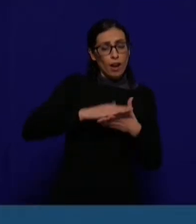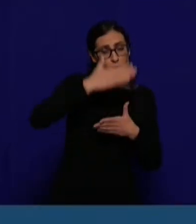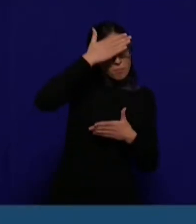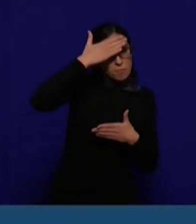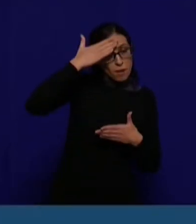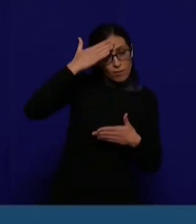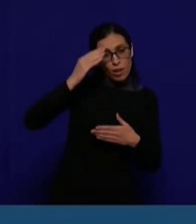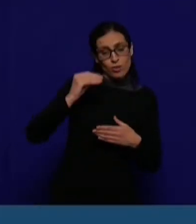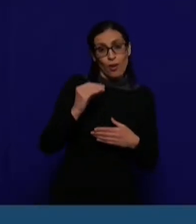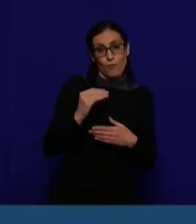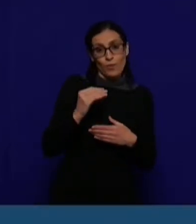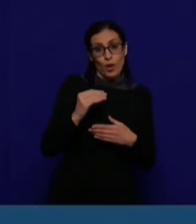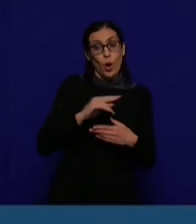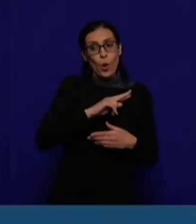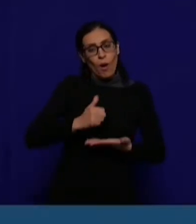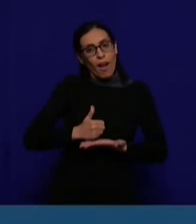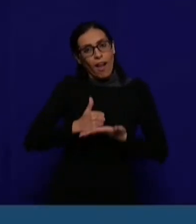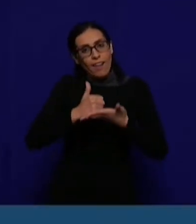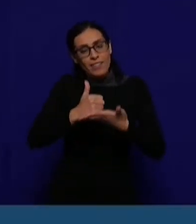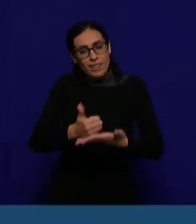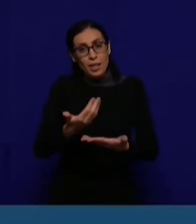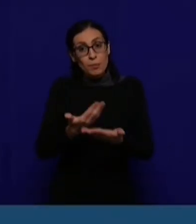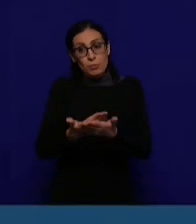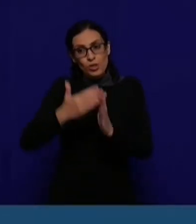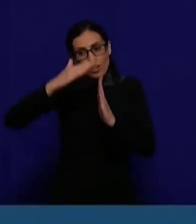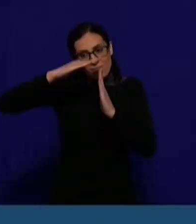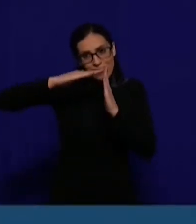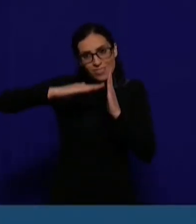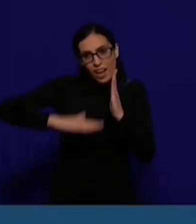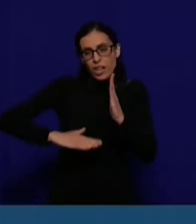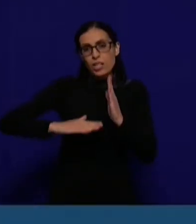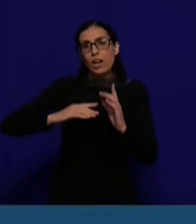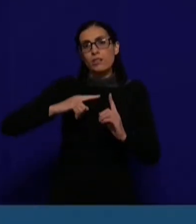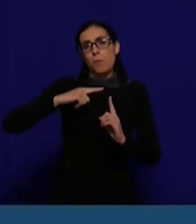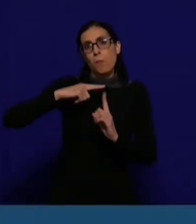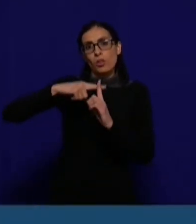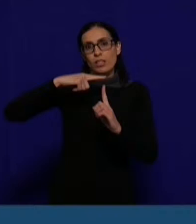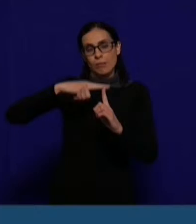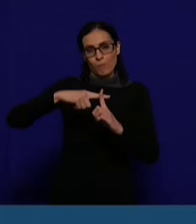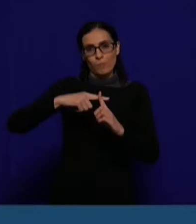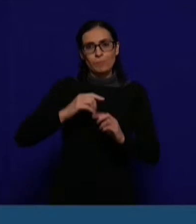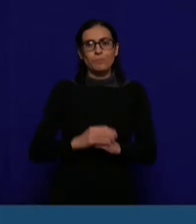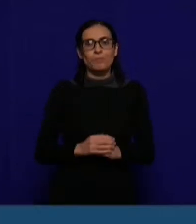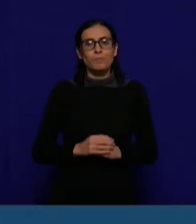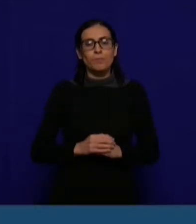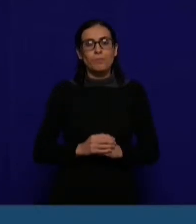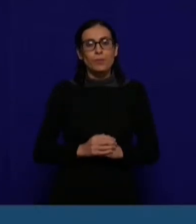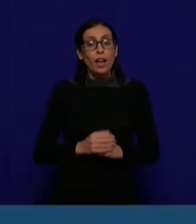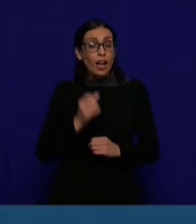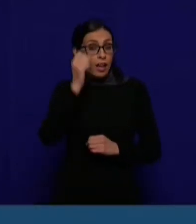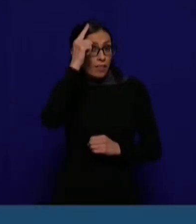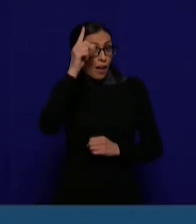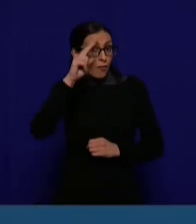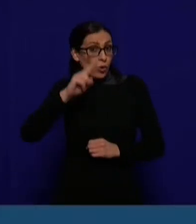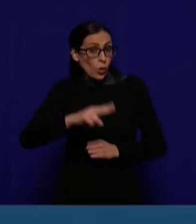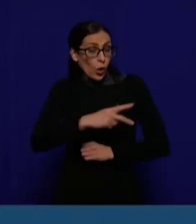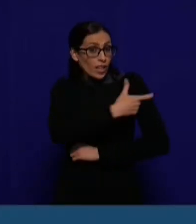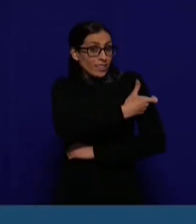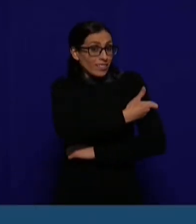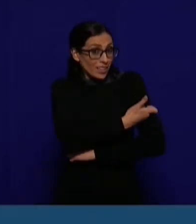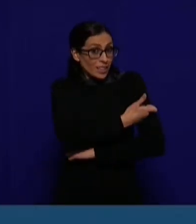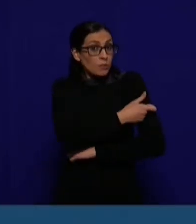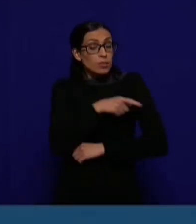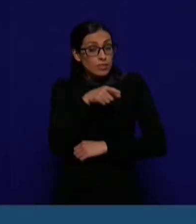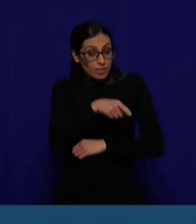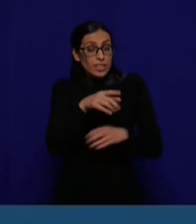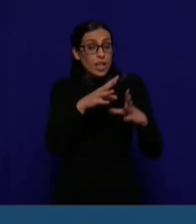aħna nkomplu innaqsu il-każijiet li qegħdin ikollna. Barra minn hekk nafu li t-tilqim huwa s-soluzzjoni biex bil-mod il-mod